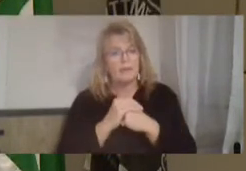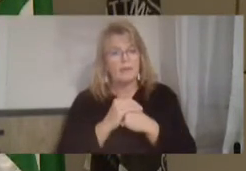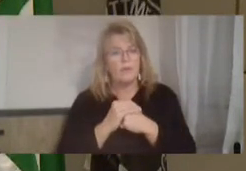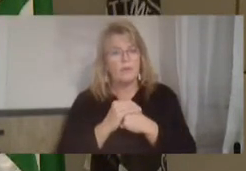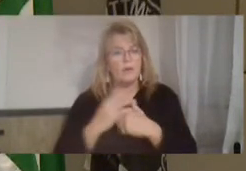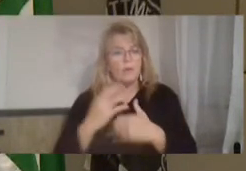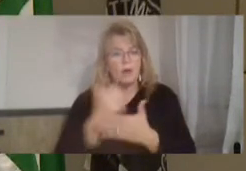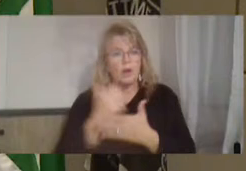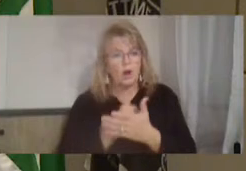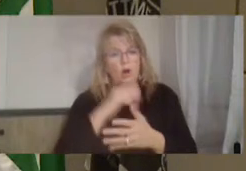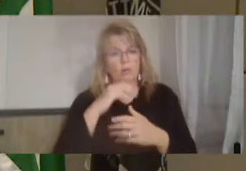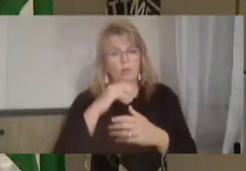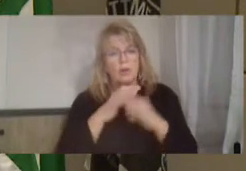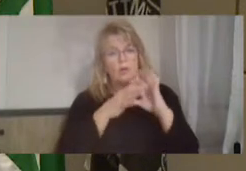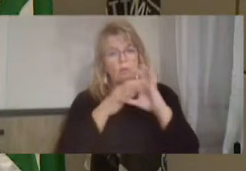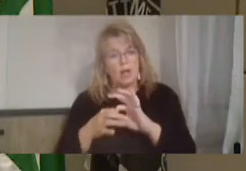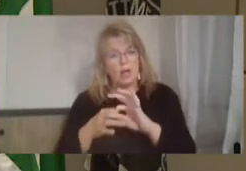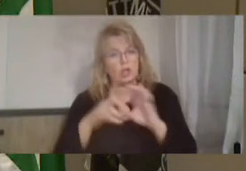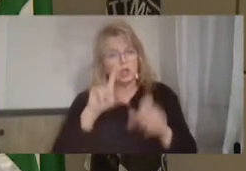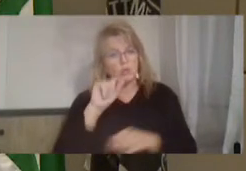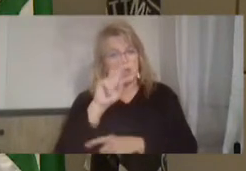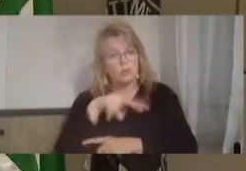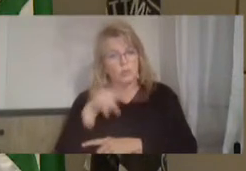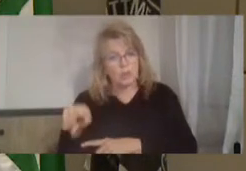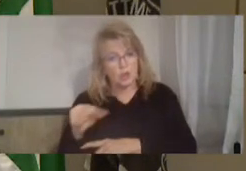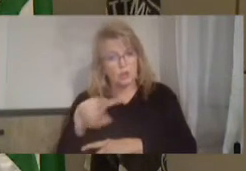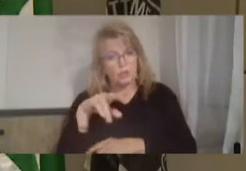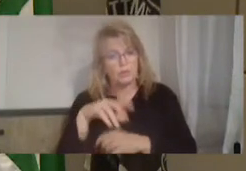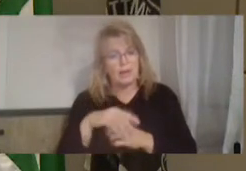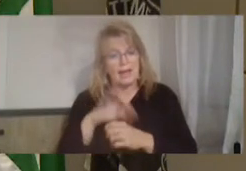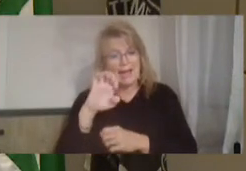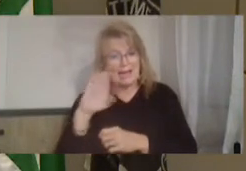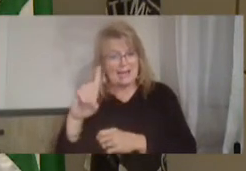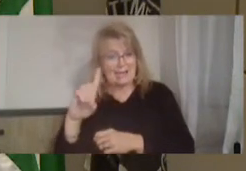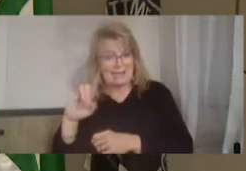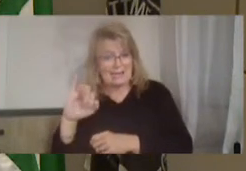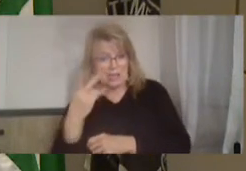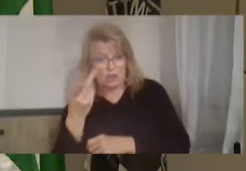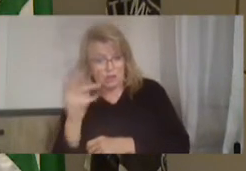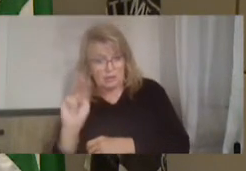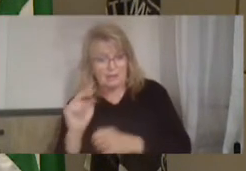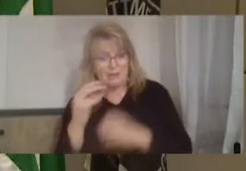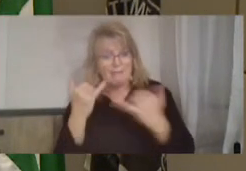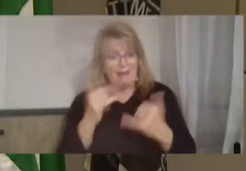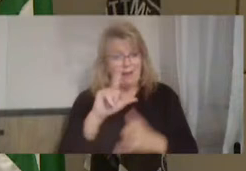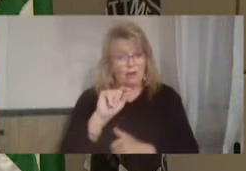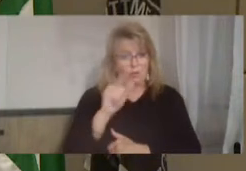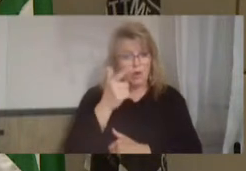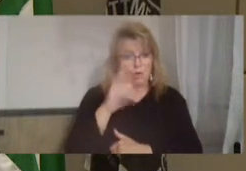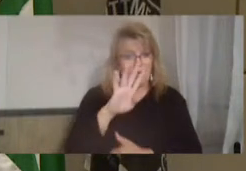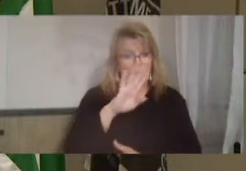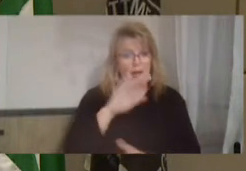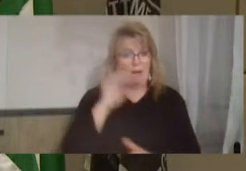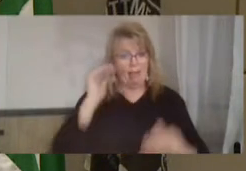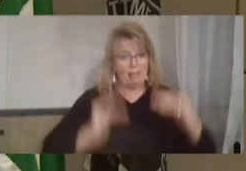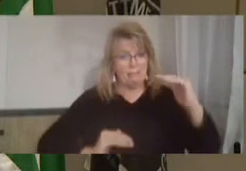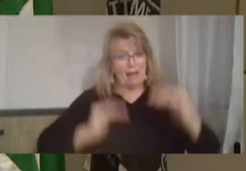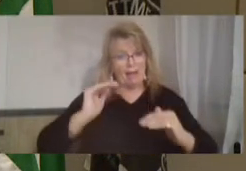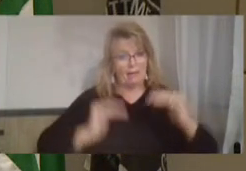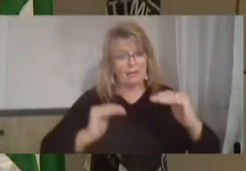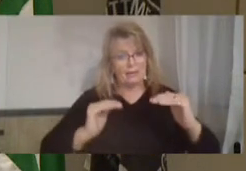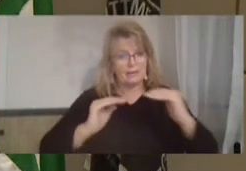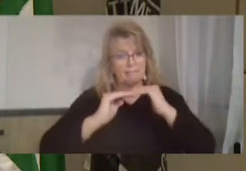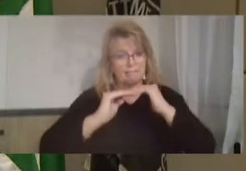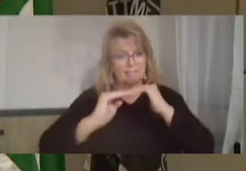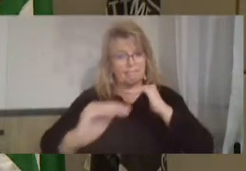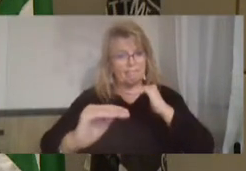addition. And now, under the 2024, we have different ones, okay? And the balance on the whole is just about flat.